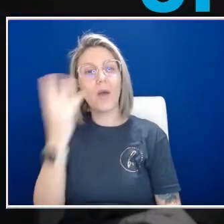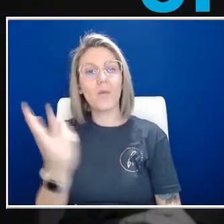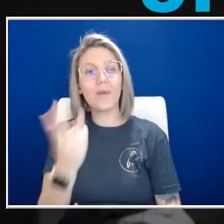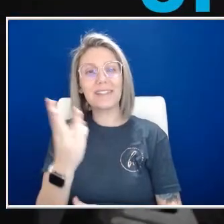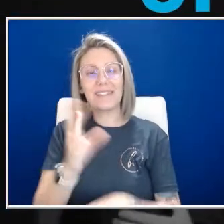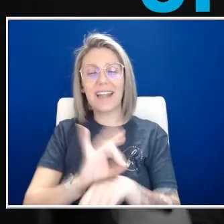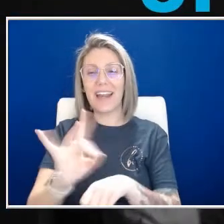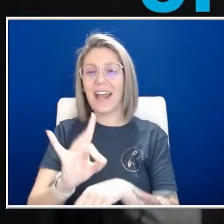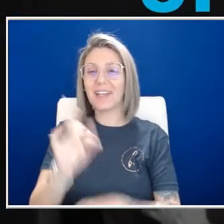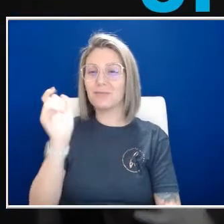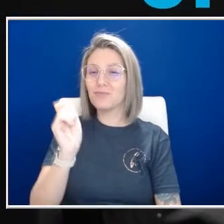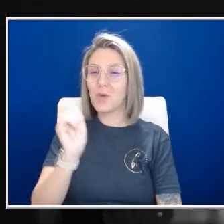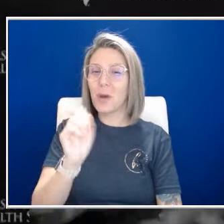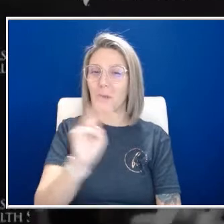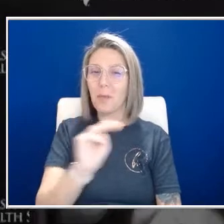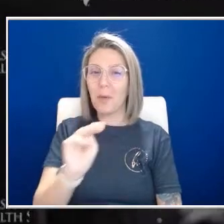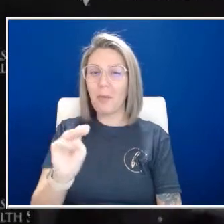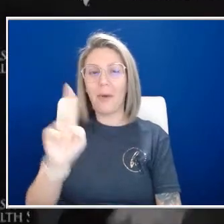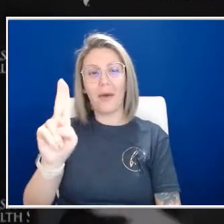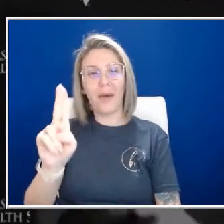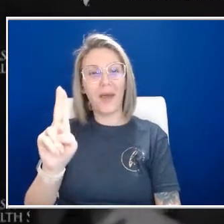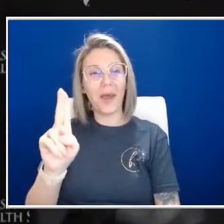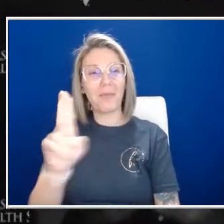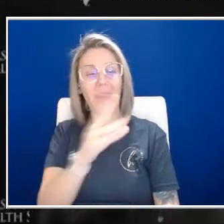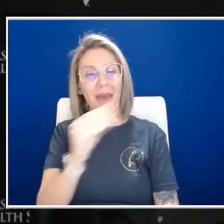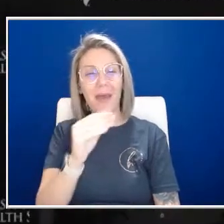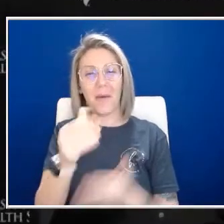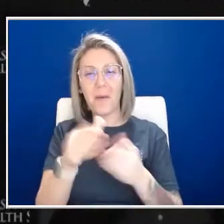Subscribe to our Morning Medical Update and Open